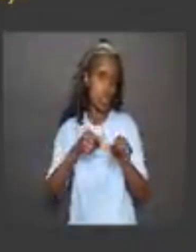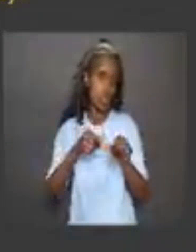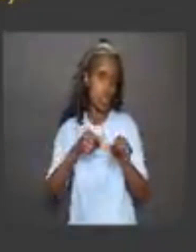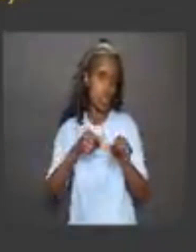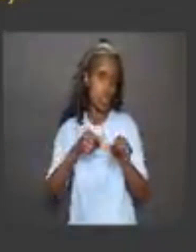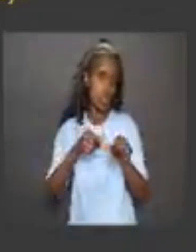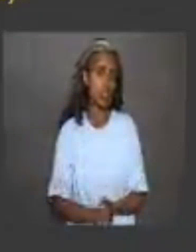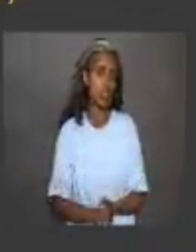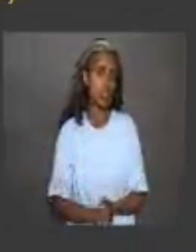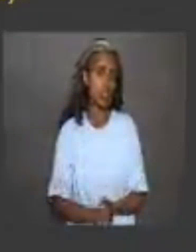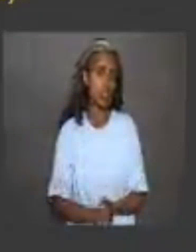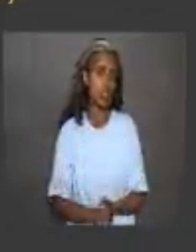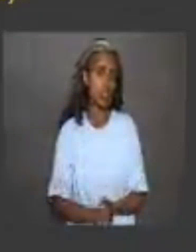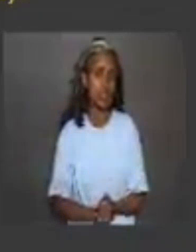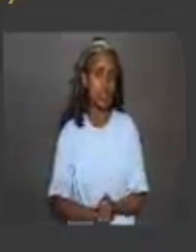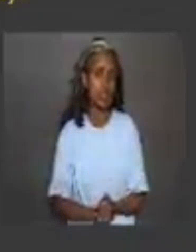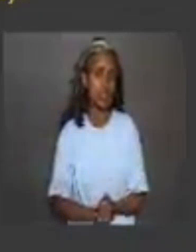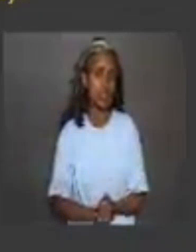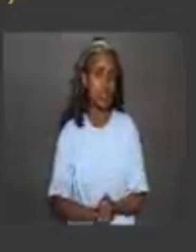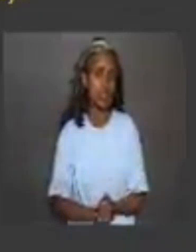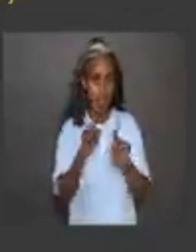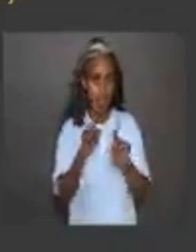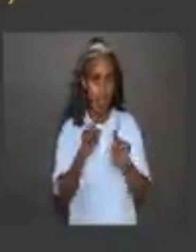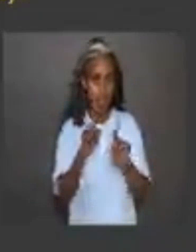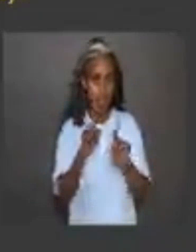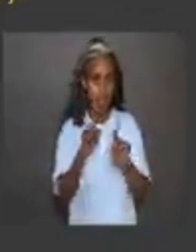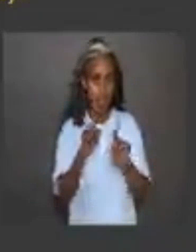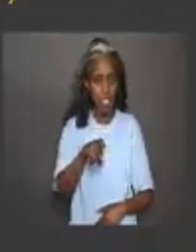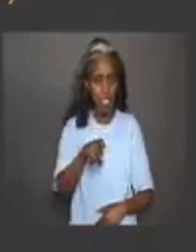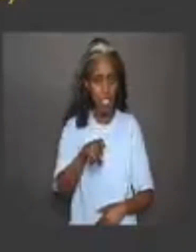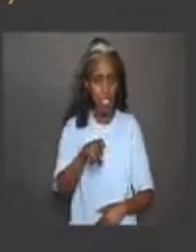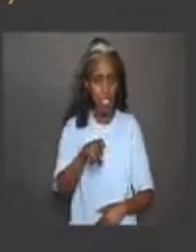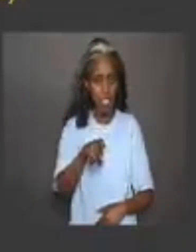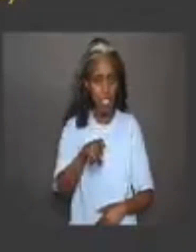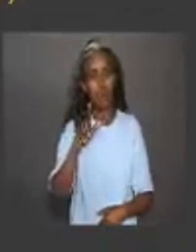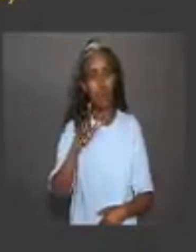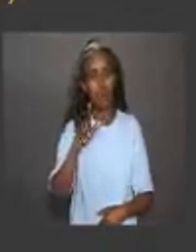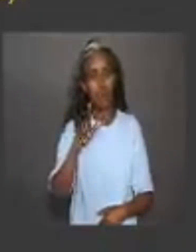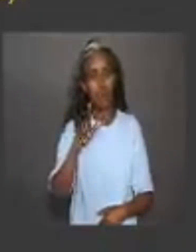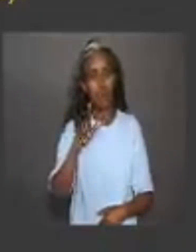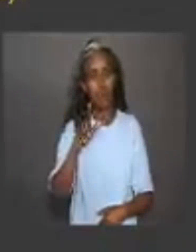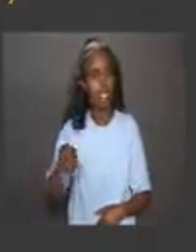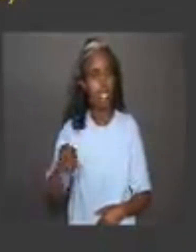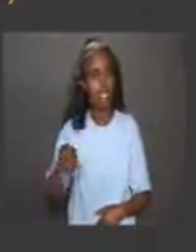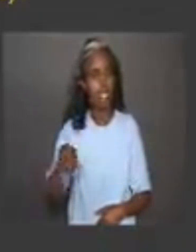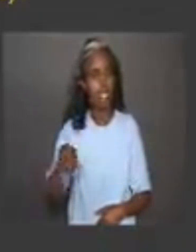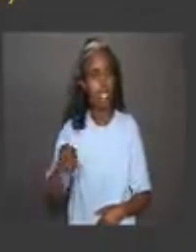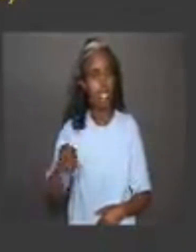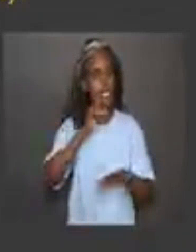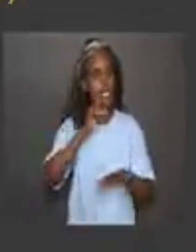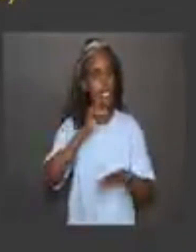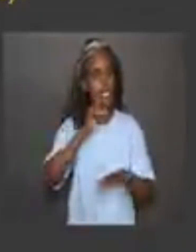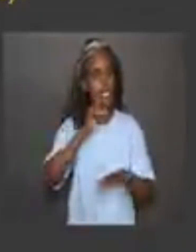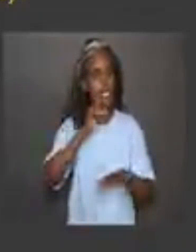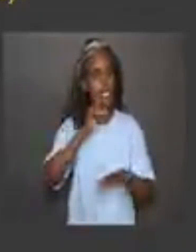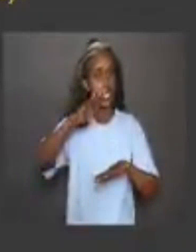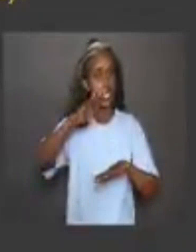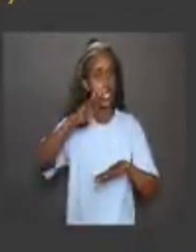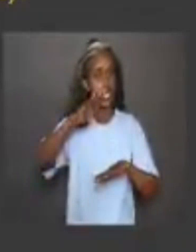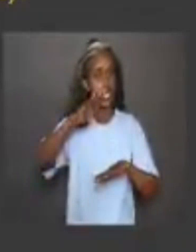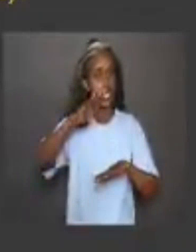Let f of x be a polynomial of degree greater than or